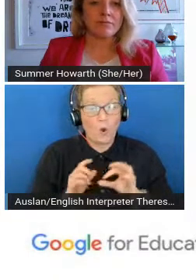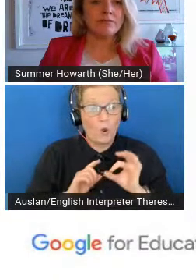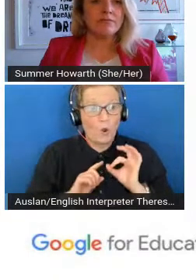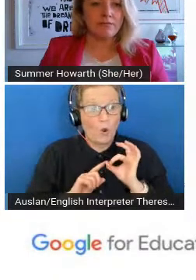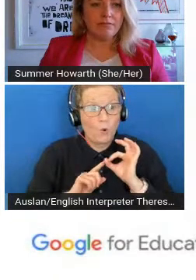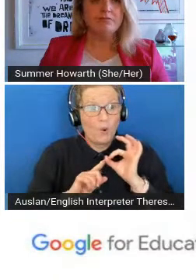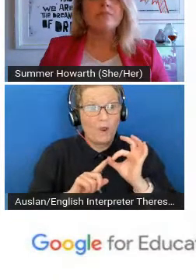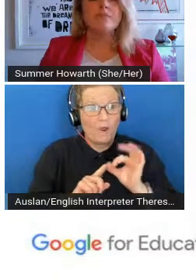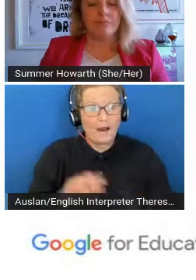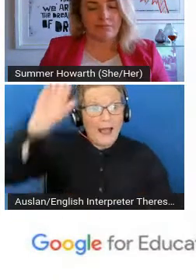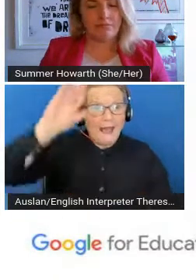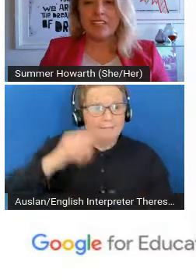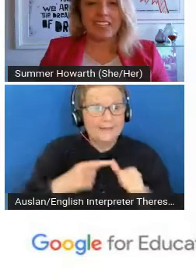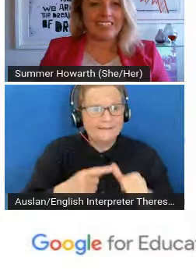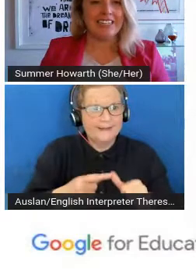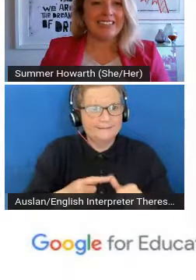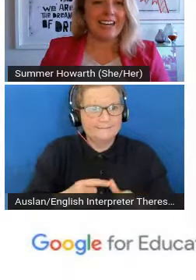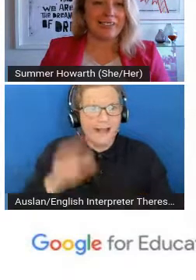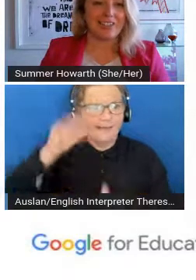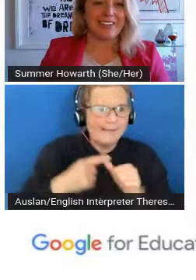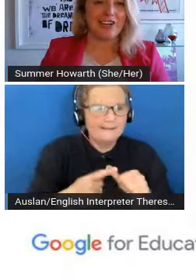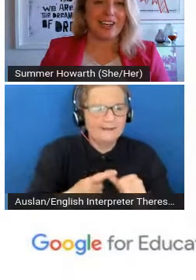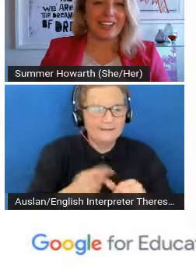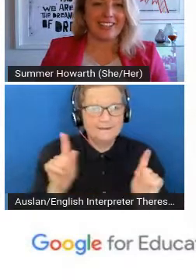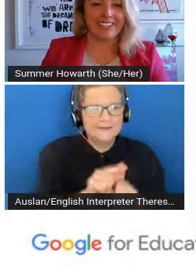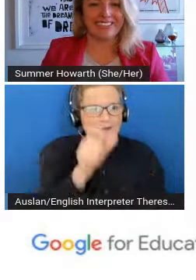hand up in class who's answering that question, and